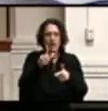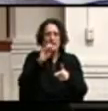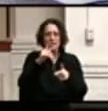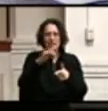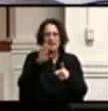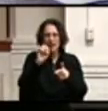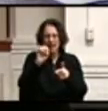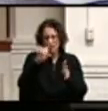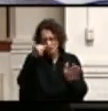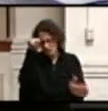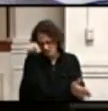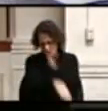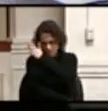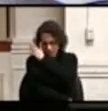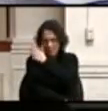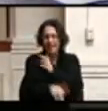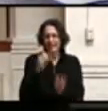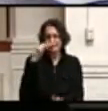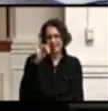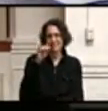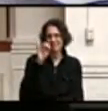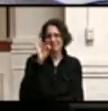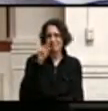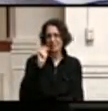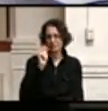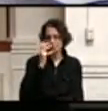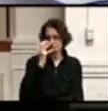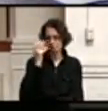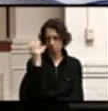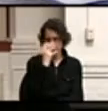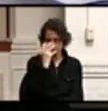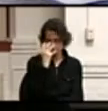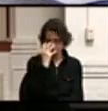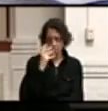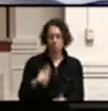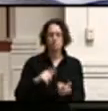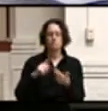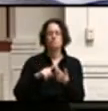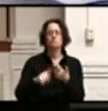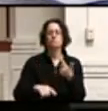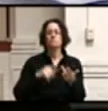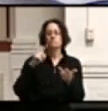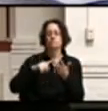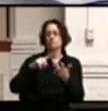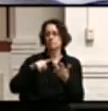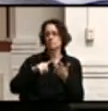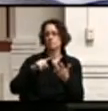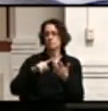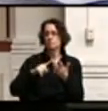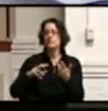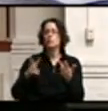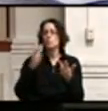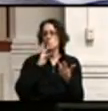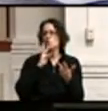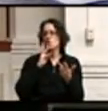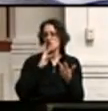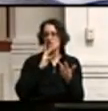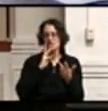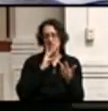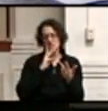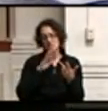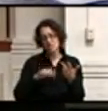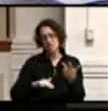find a little bit of water at the Central Station Donnell property location, but it is significantly deeper than we